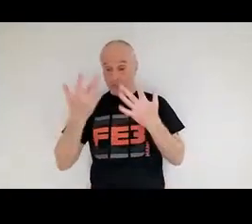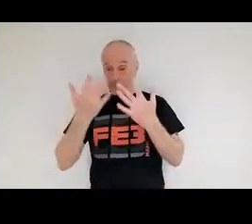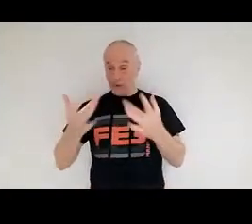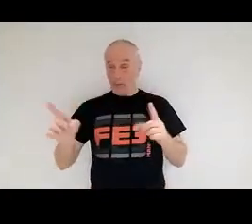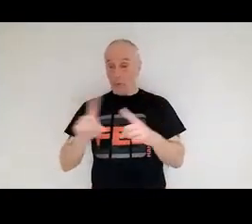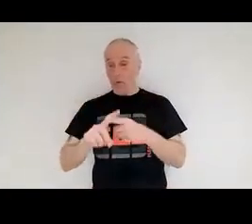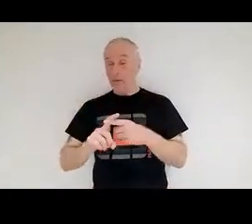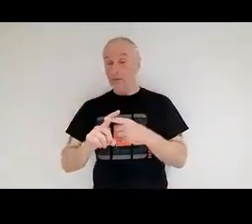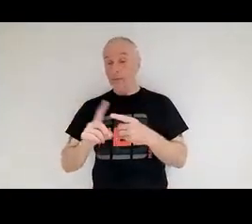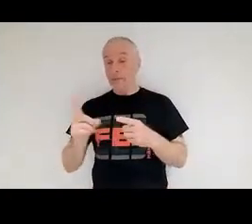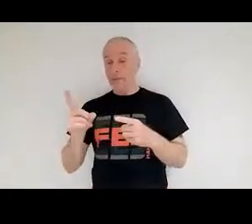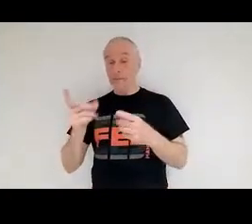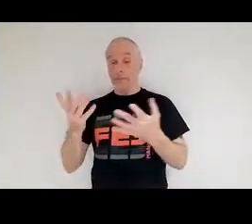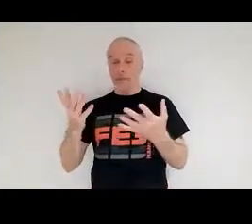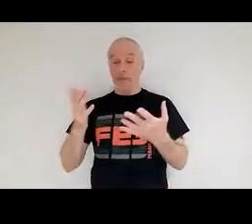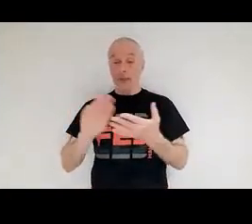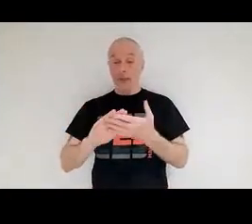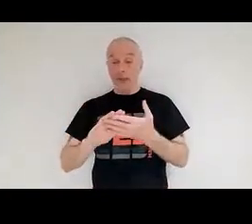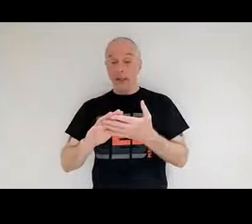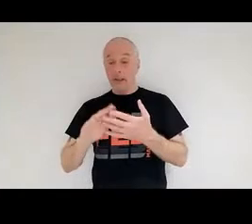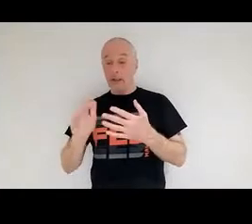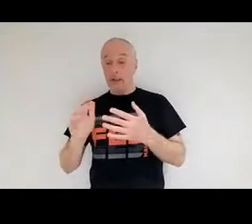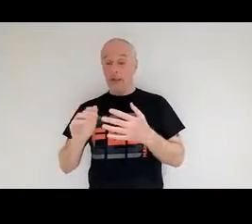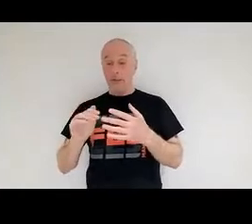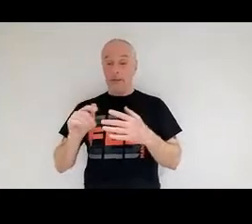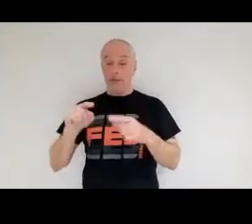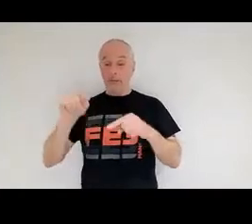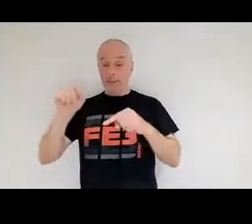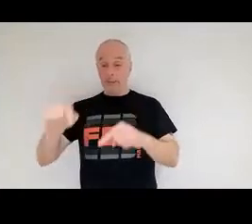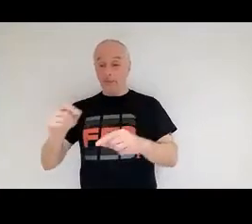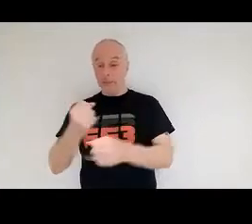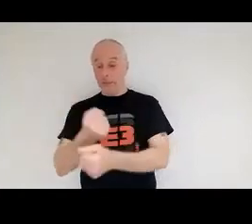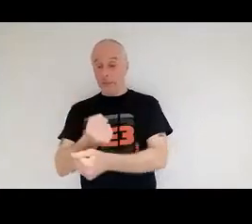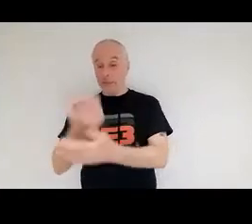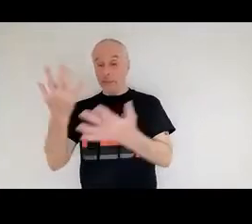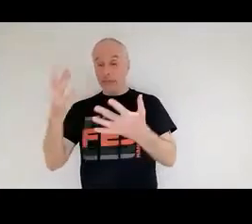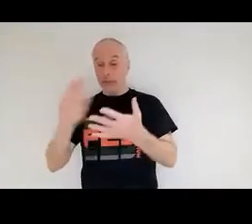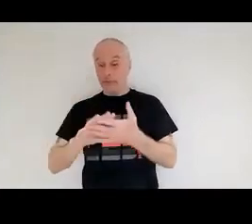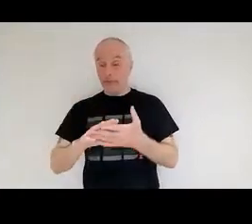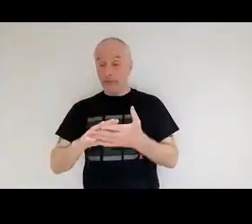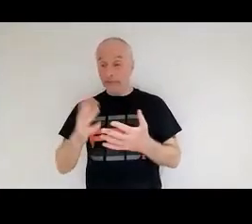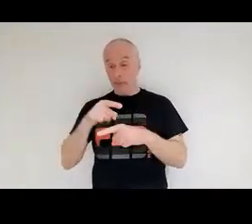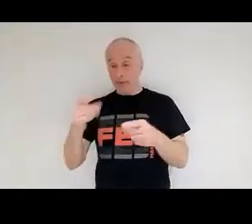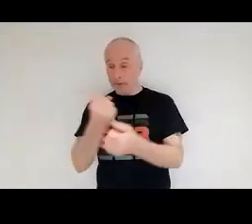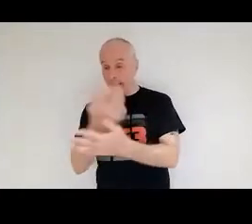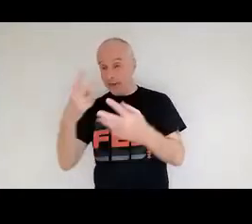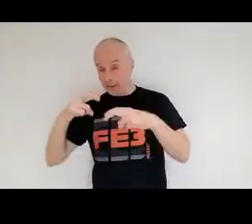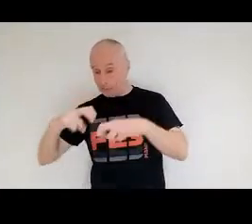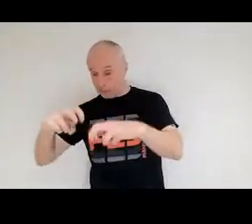to anyone if anyone's done any explosion analysis, because it basically boils down to the